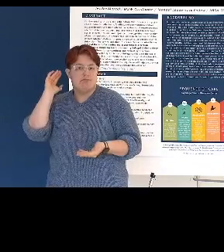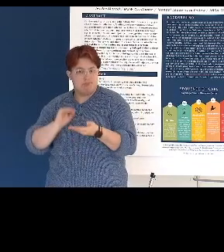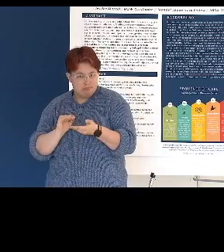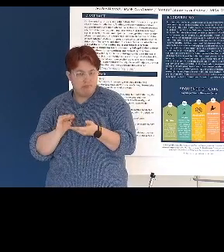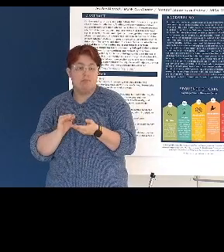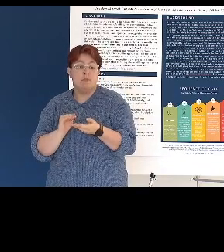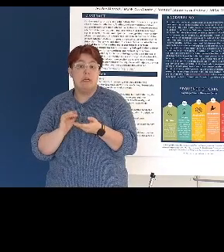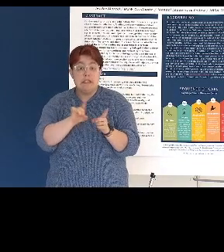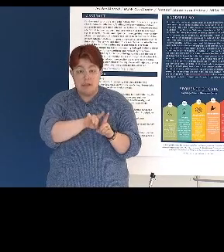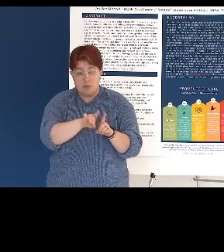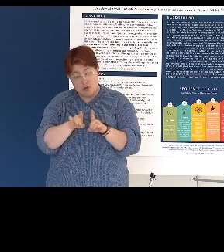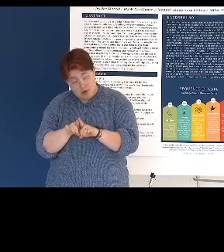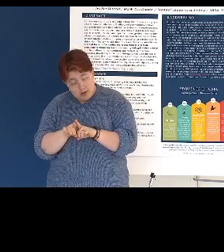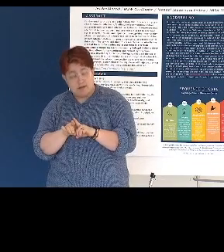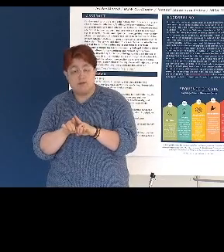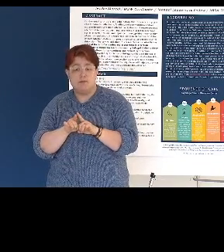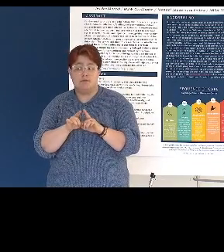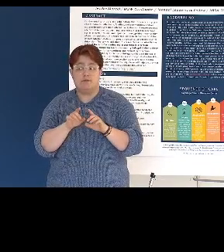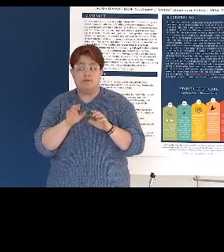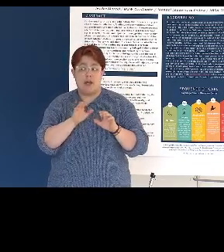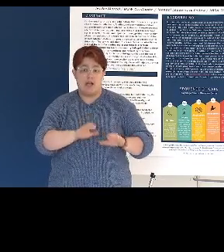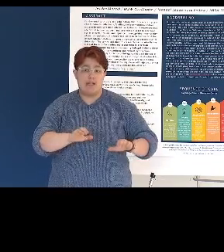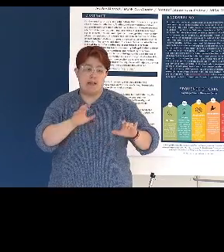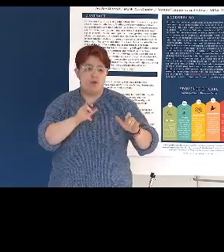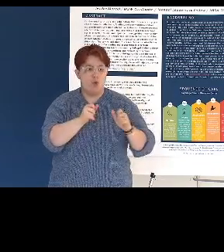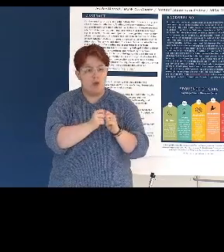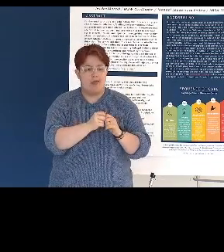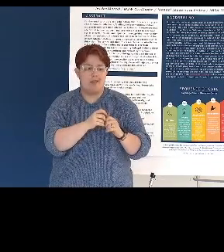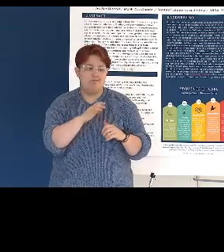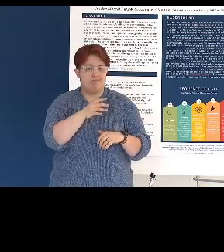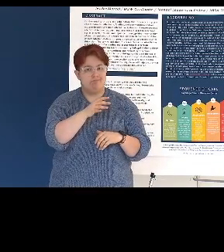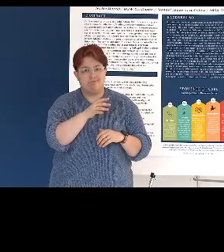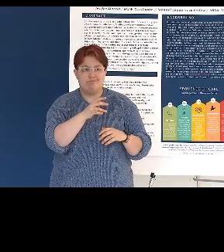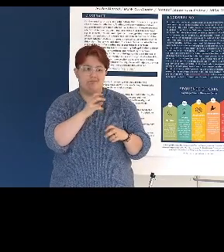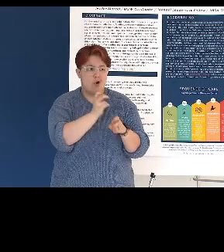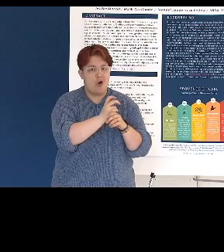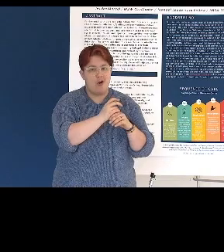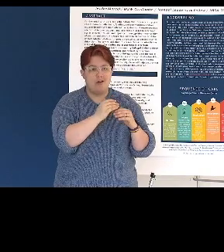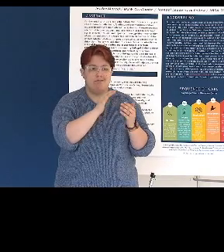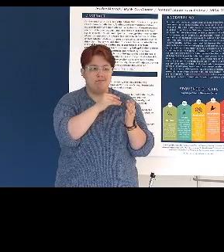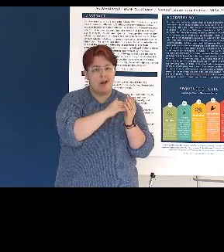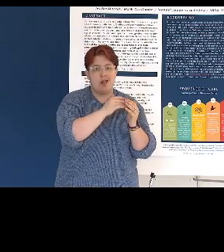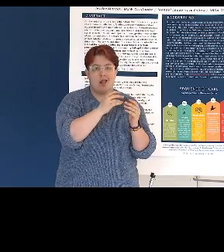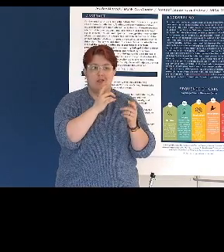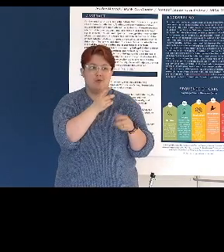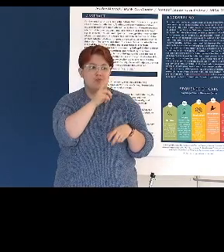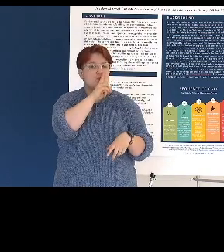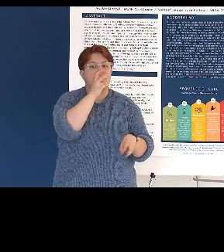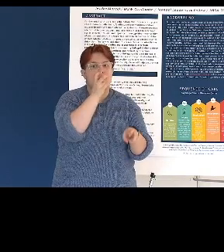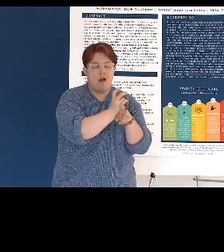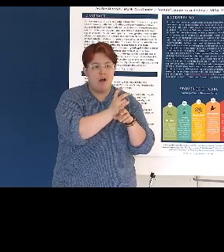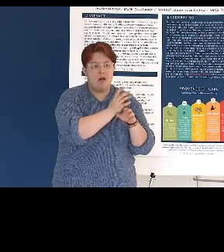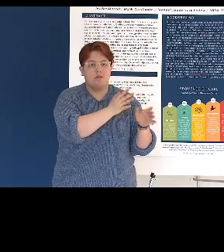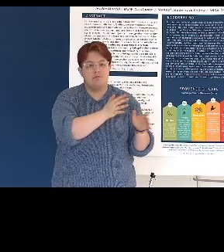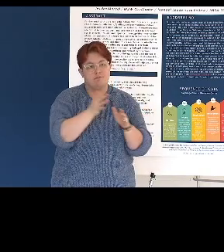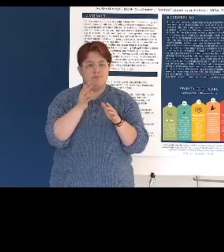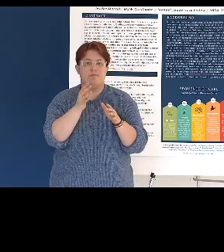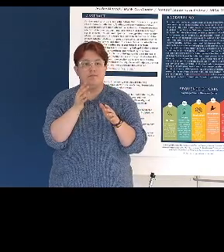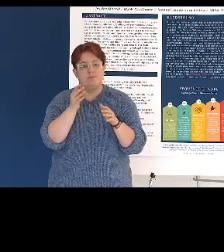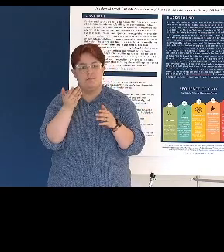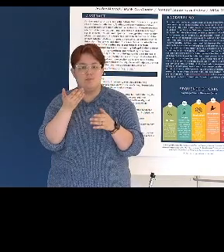Similarly, physical activity with moderate to vigorous intensity provided greater benefit than light to moderate